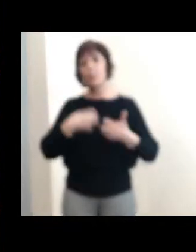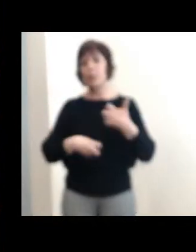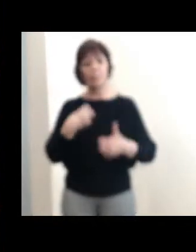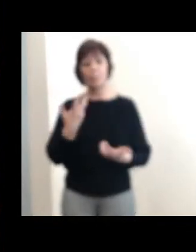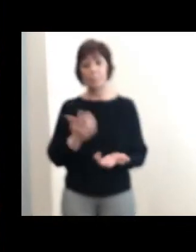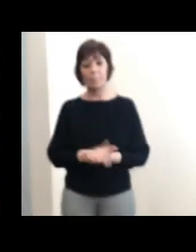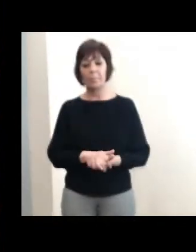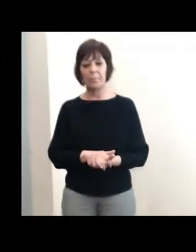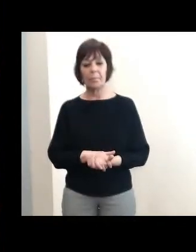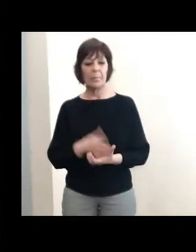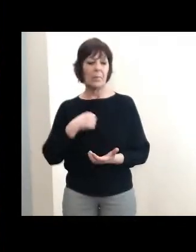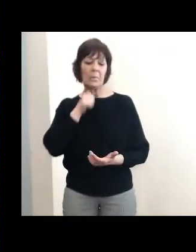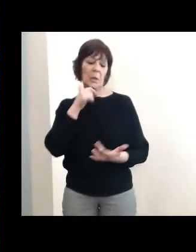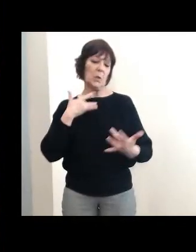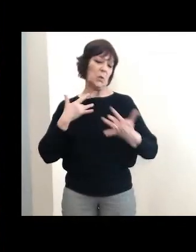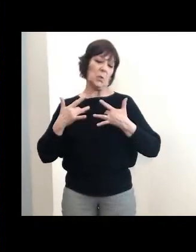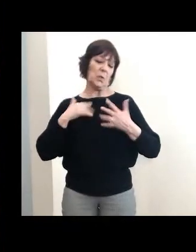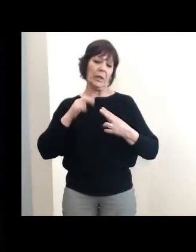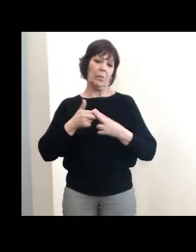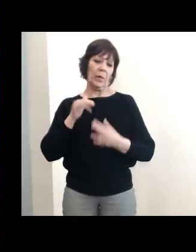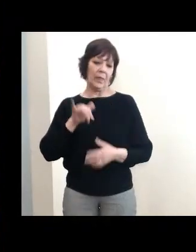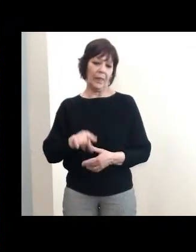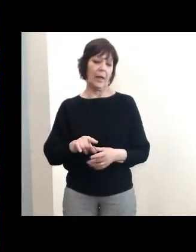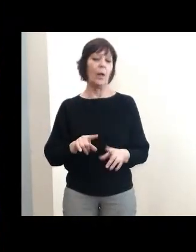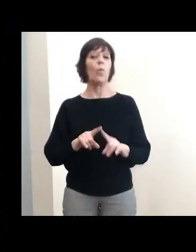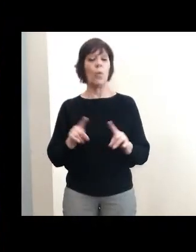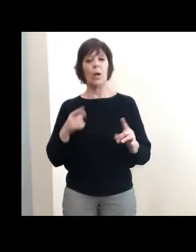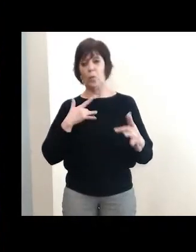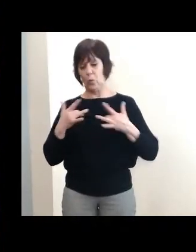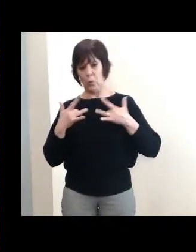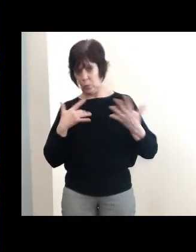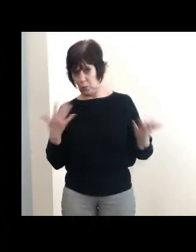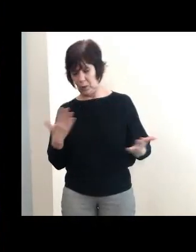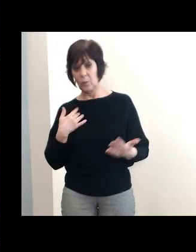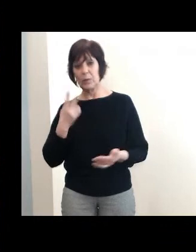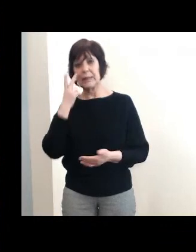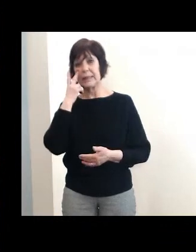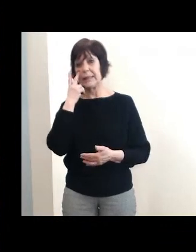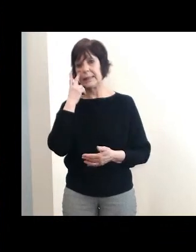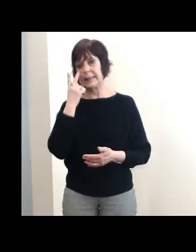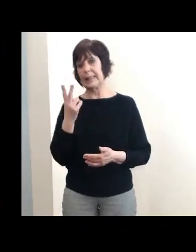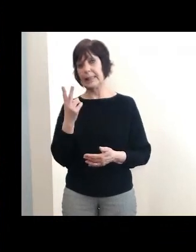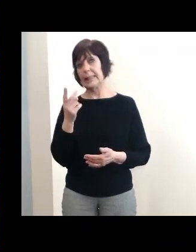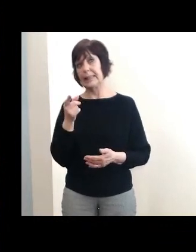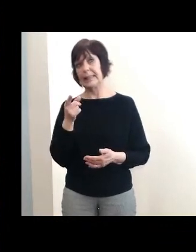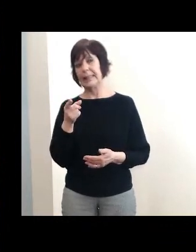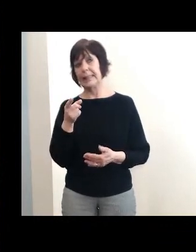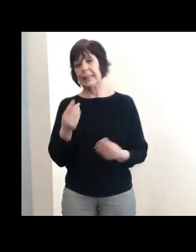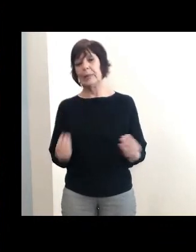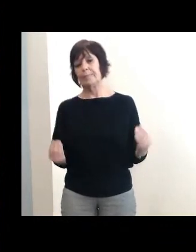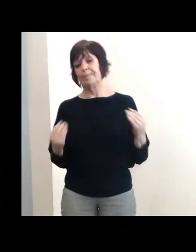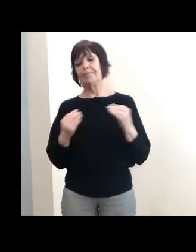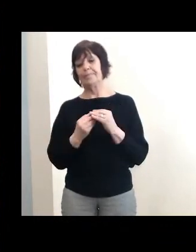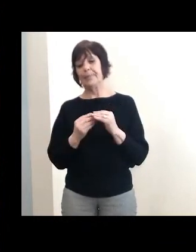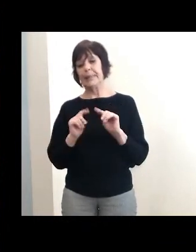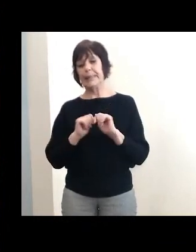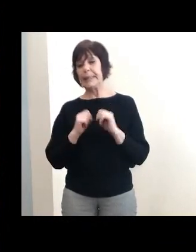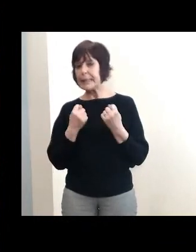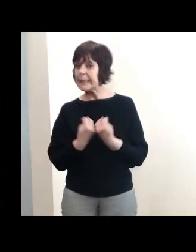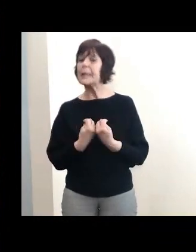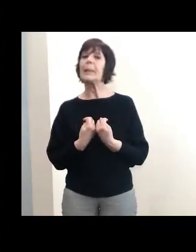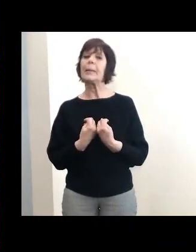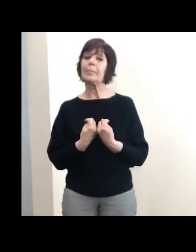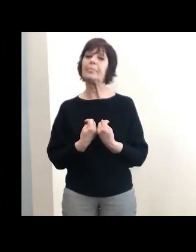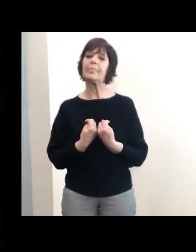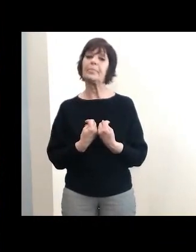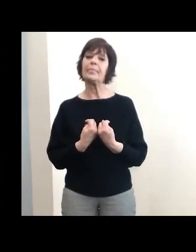I'm not too worried about that. What we are worried about is what we've seen, which is increase in the number of teams